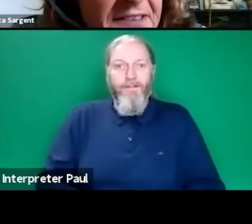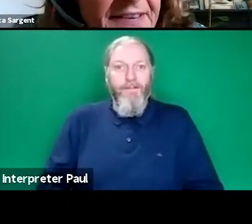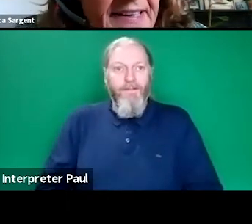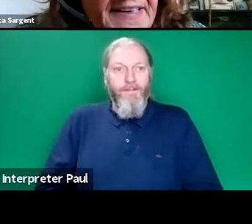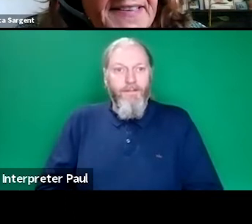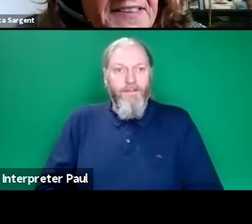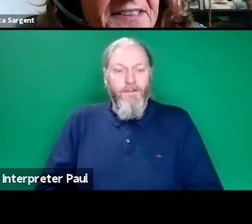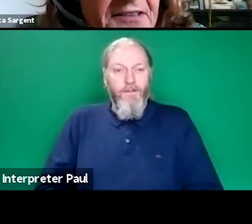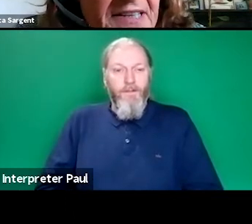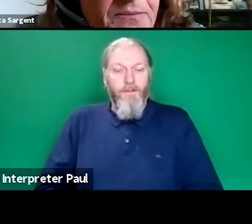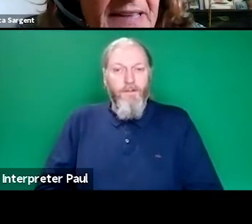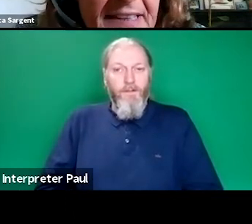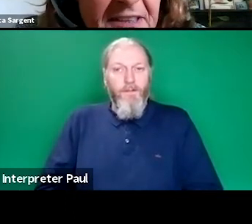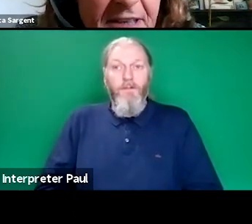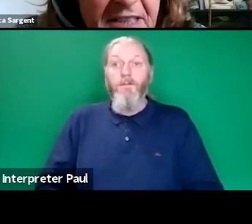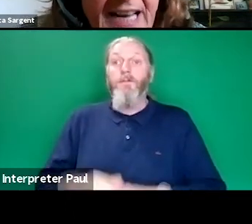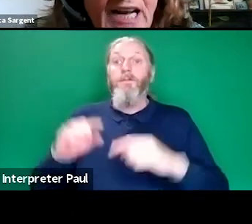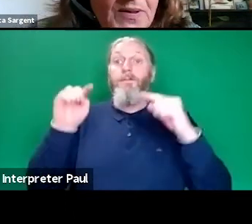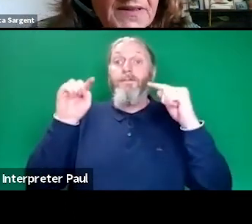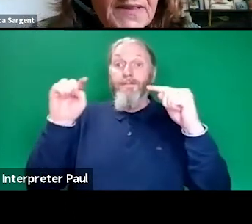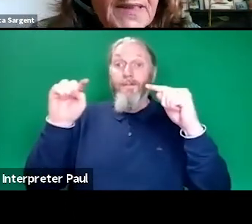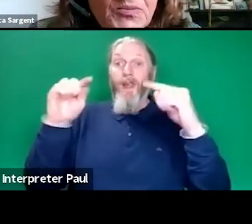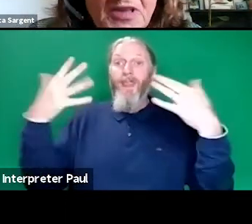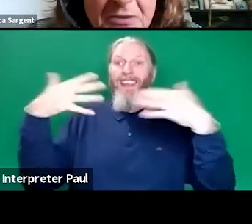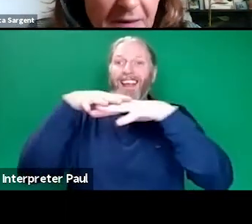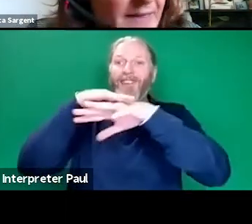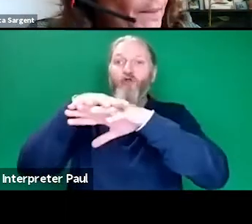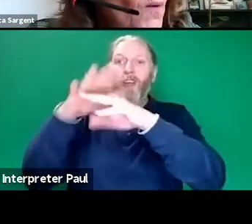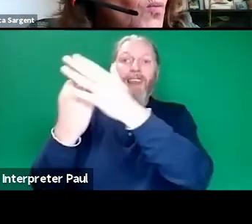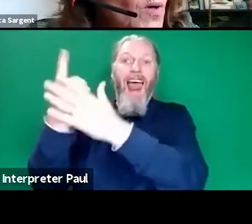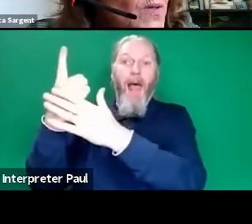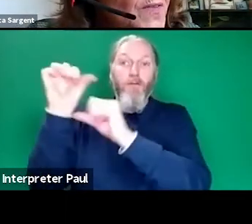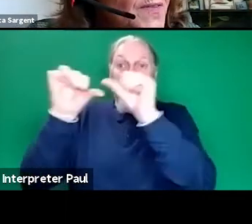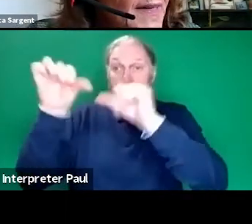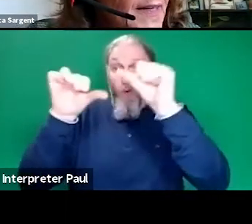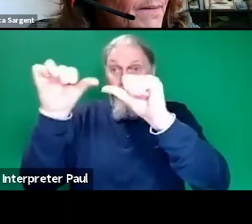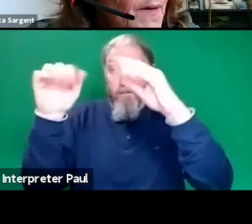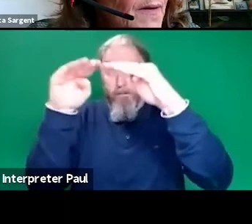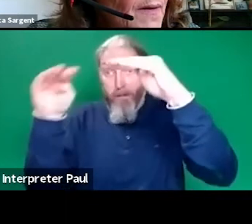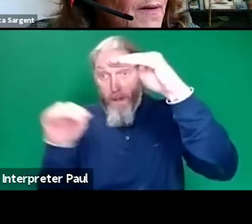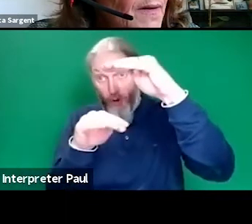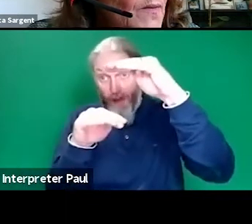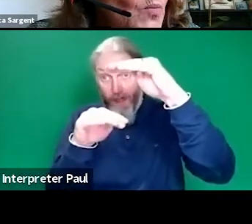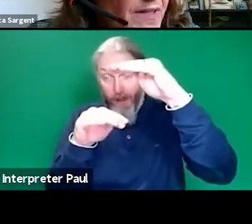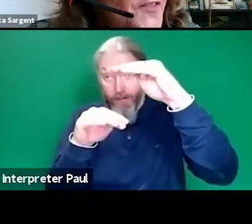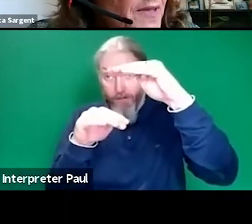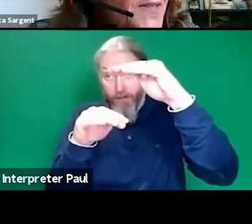Sitting under the Making Integration Happen programme was one of the strands